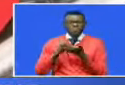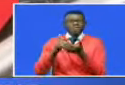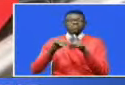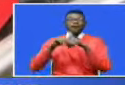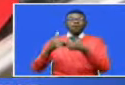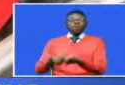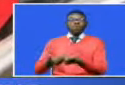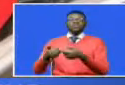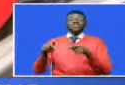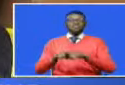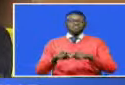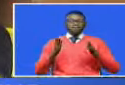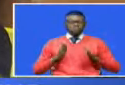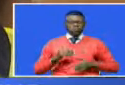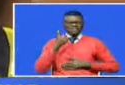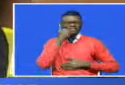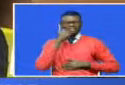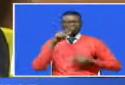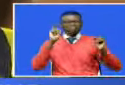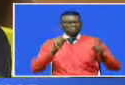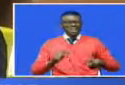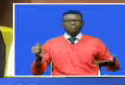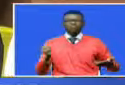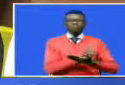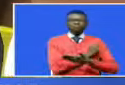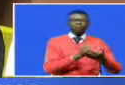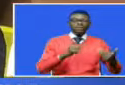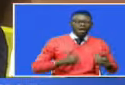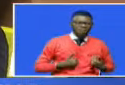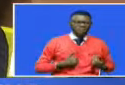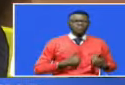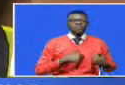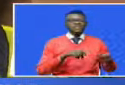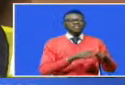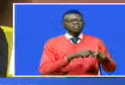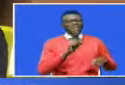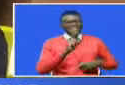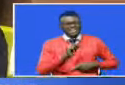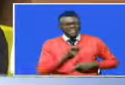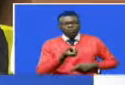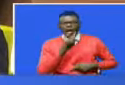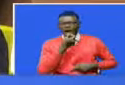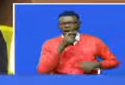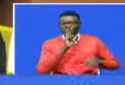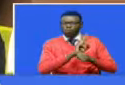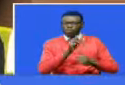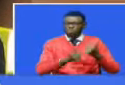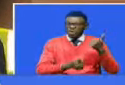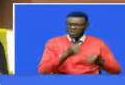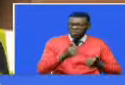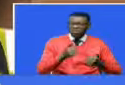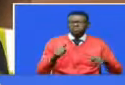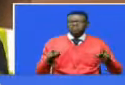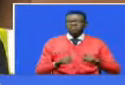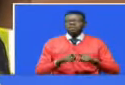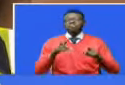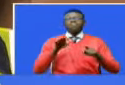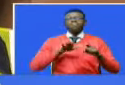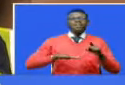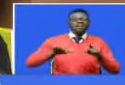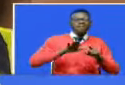valid travel document, the passport. We want to know what medication the patient is taking. We want to know, fine, the patient is in this